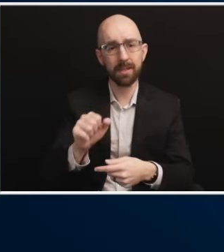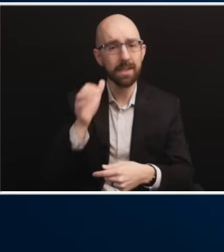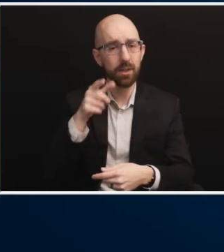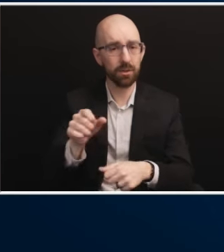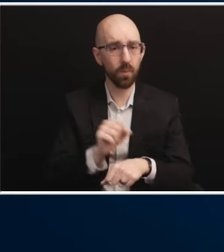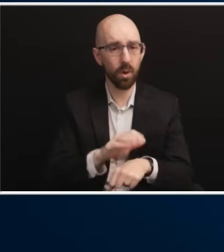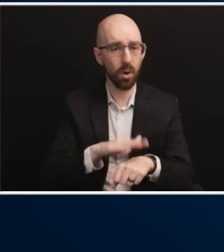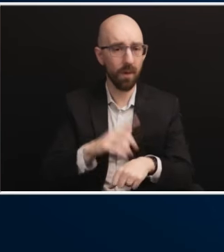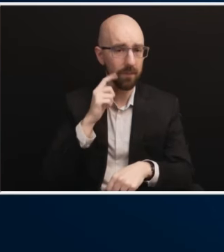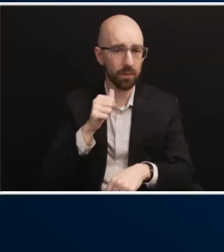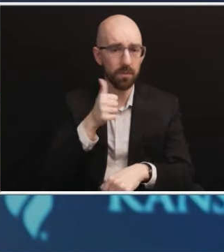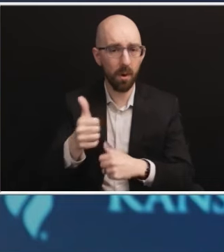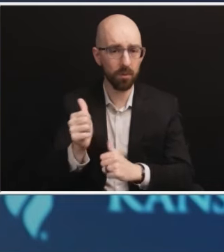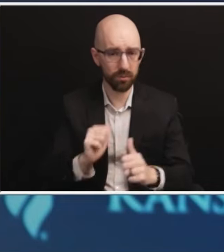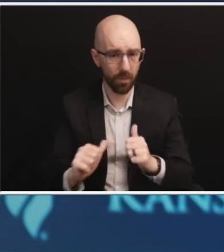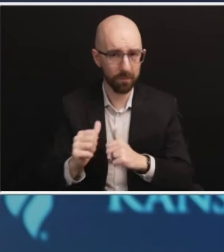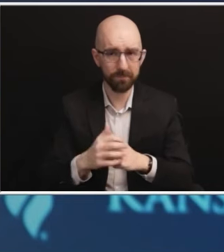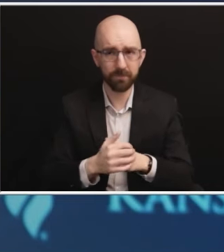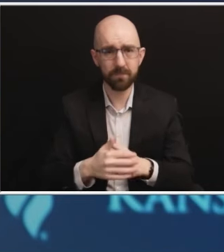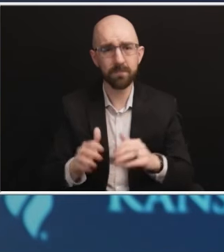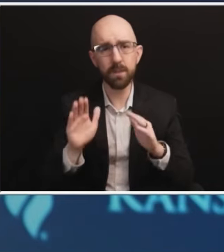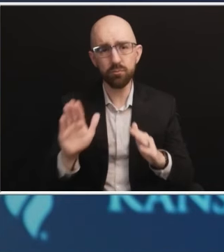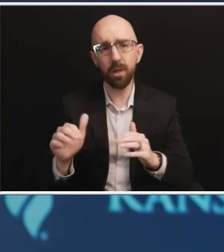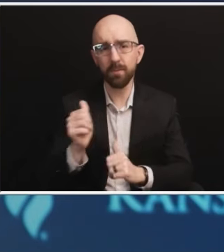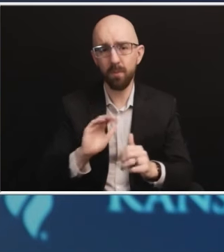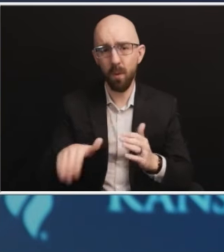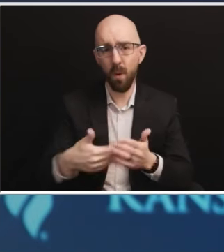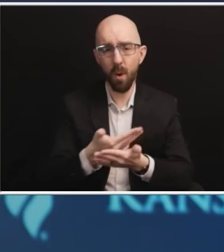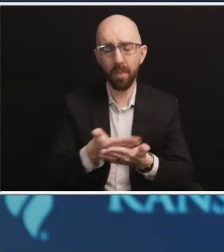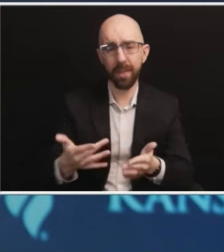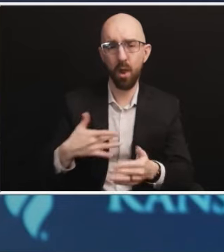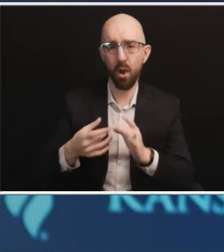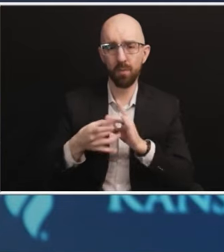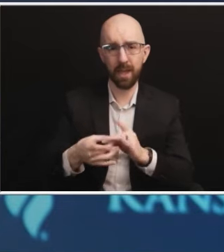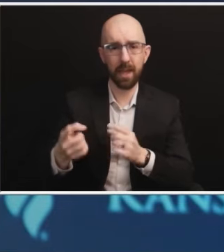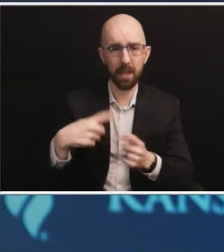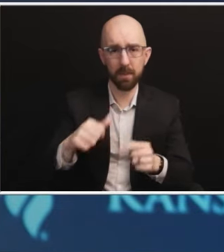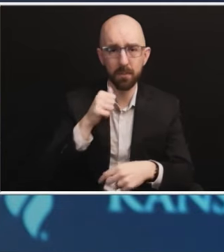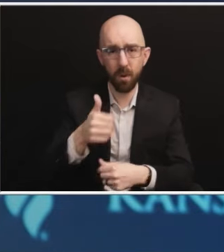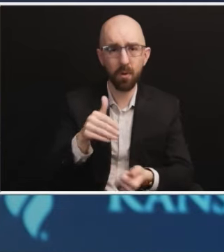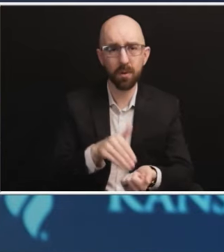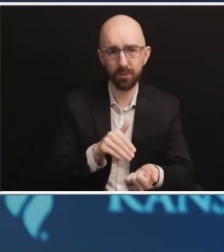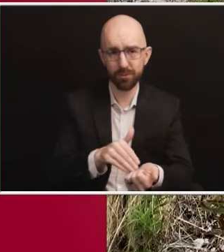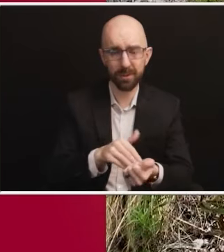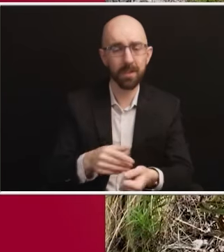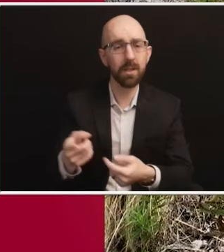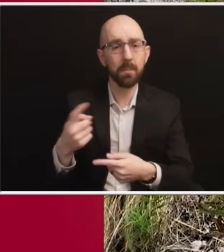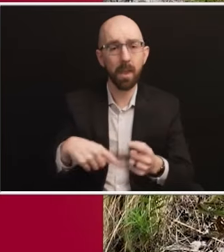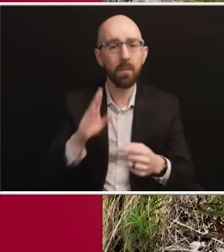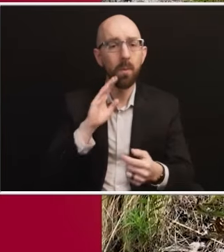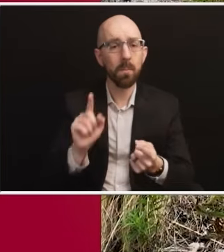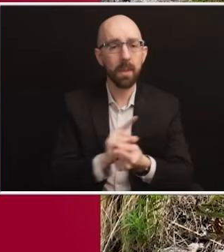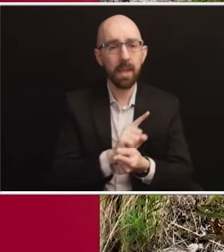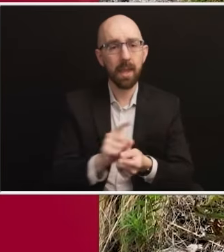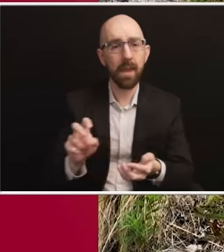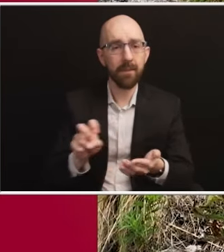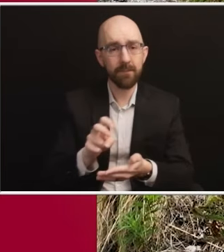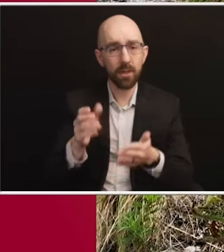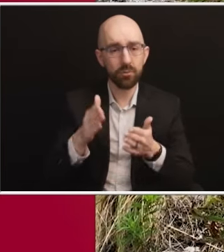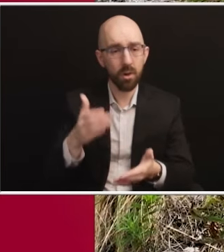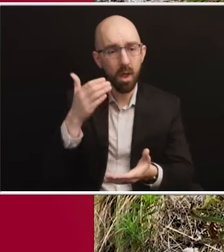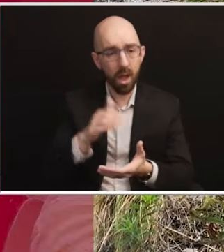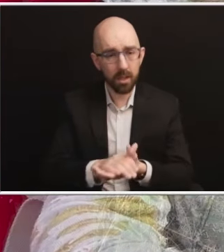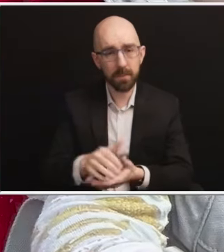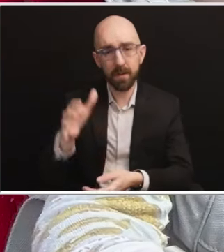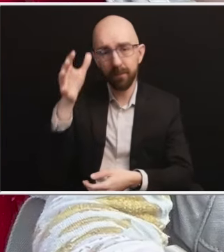show. We have a great episode of All Things Heart coming up tomorrow, Dr. Coomer. Coming up, you'll meet an adventurer, a husband, a father, a